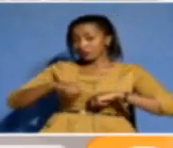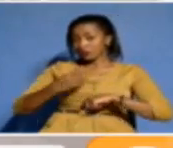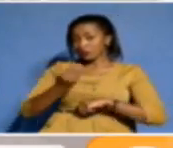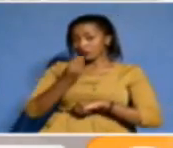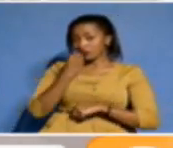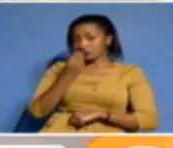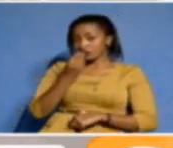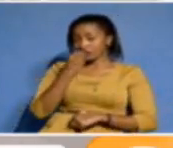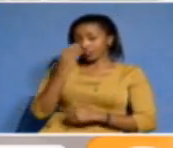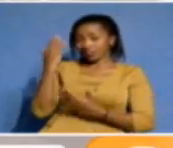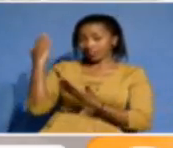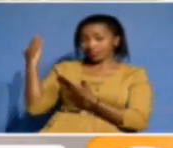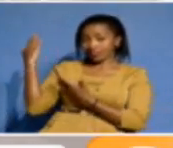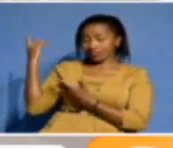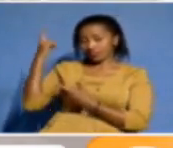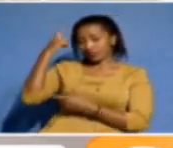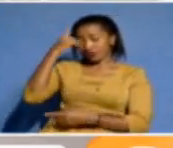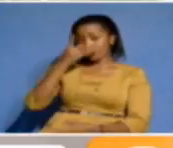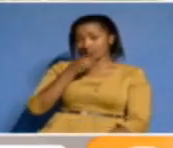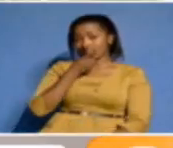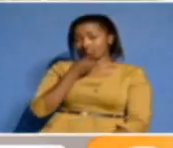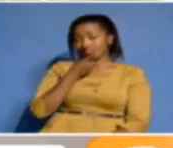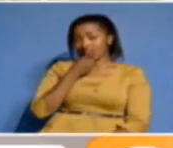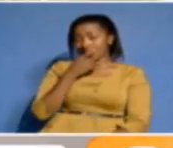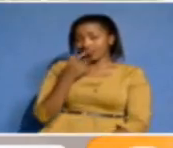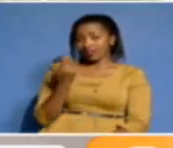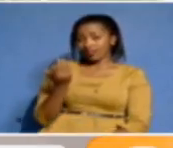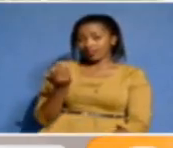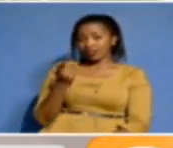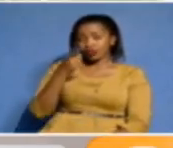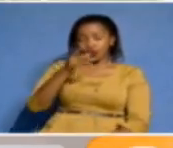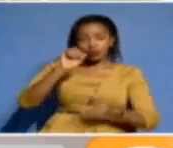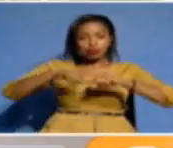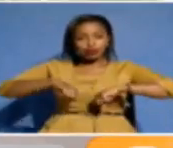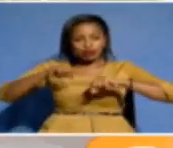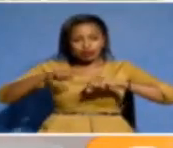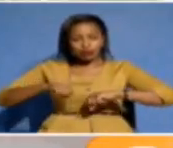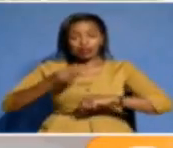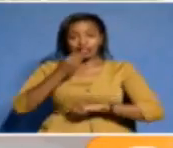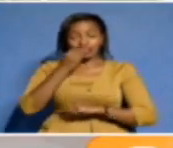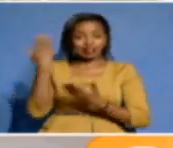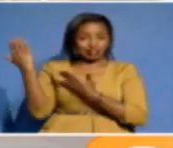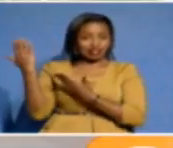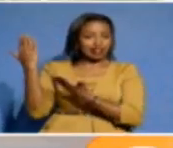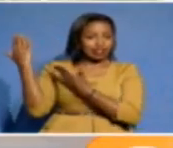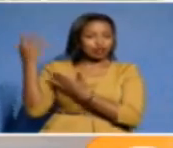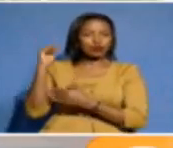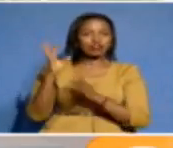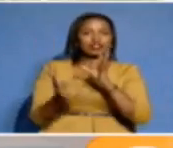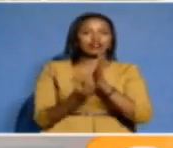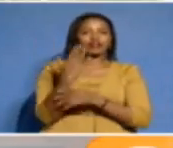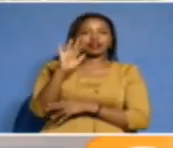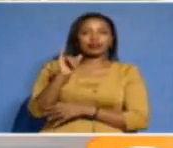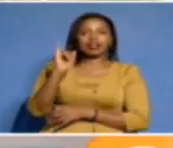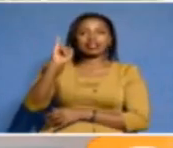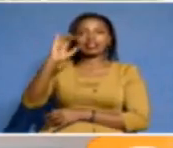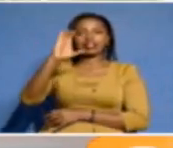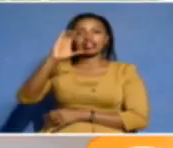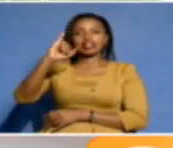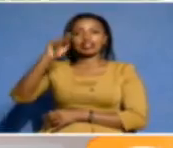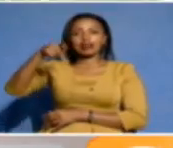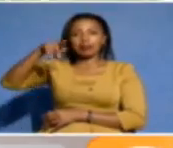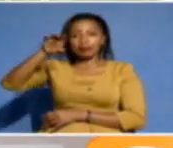dinner? Well, that is a high possibility if a discovery by the International Center for Insect Physiology and